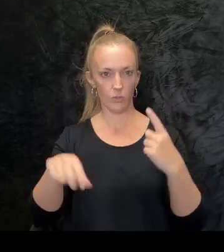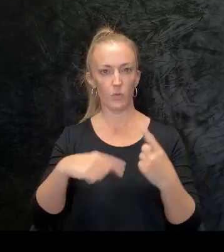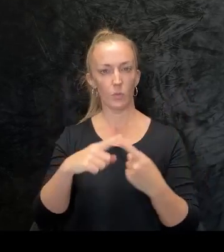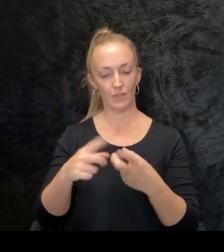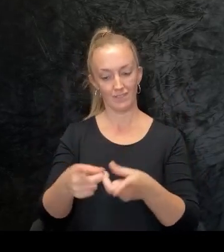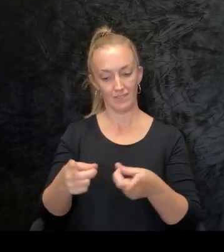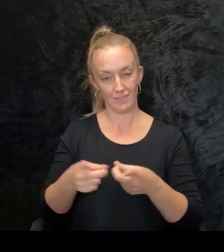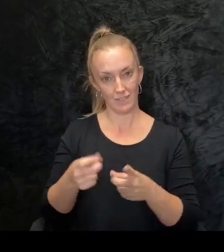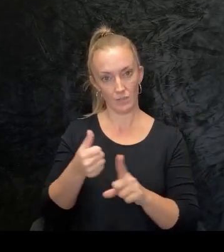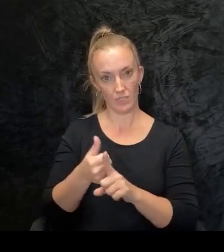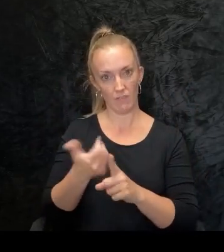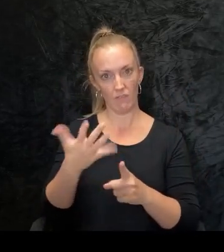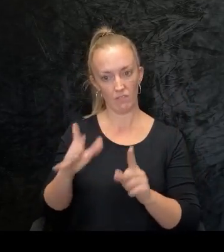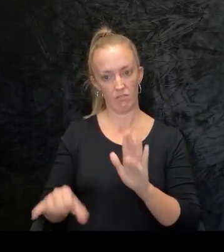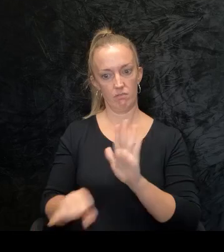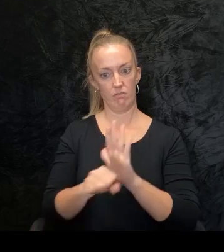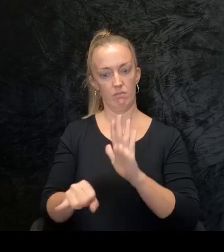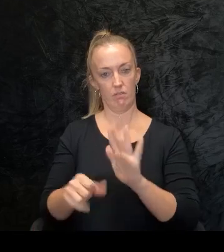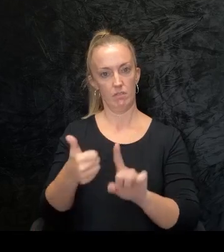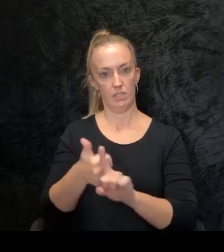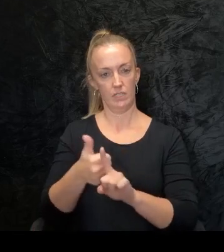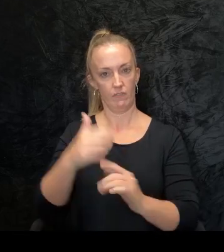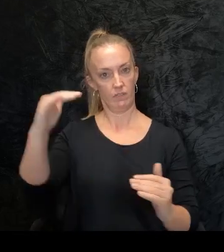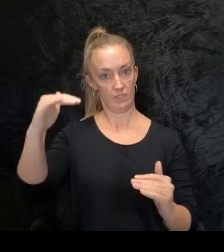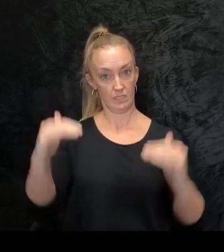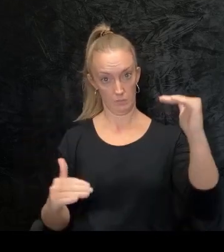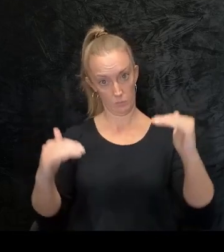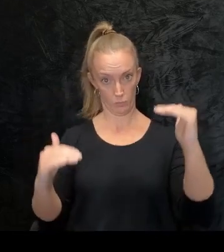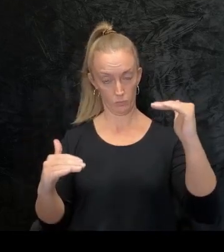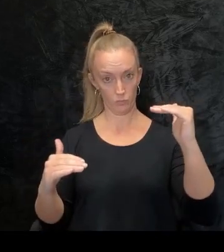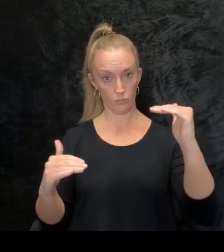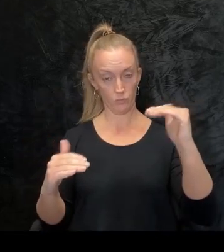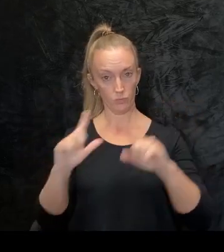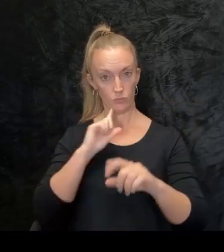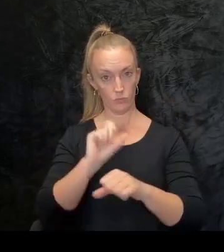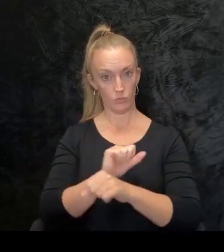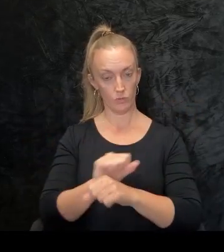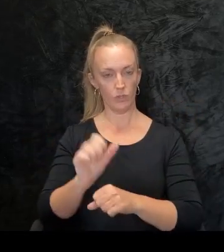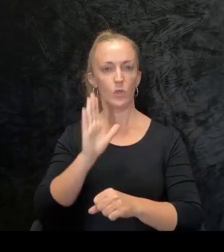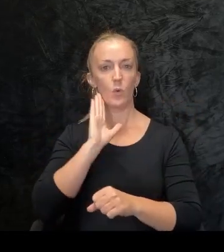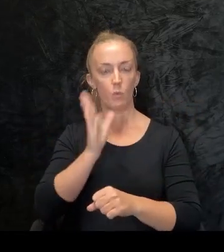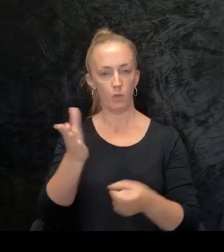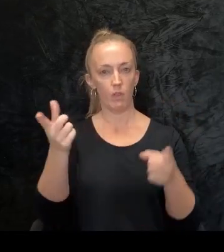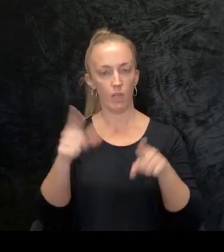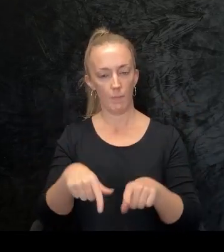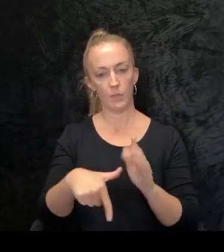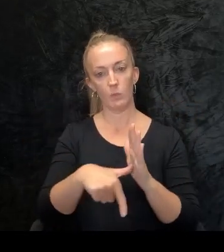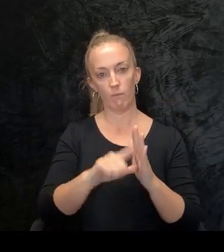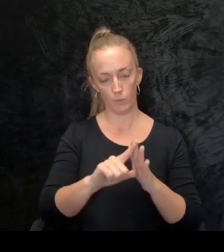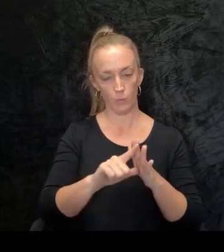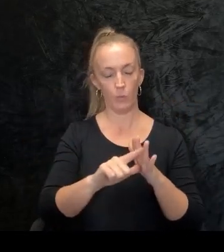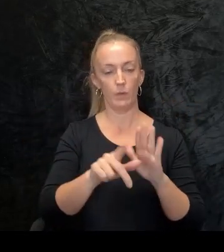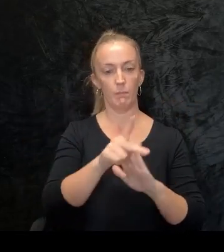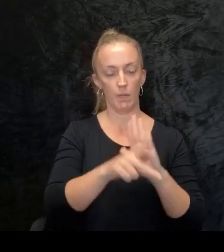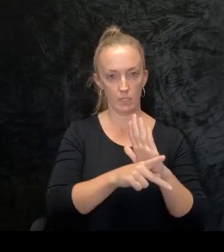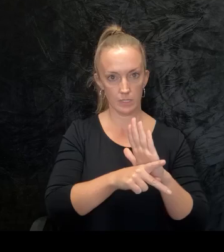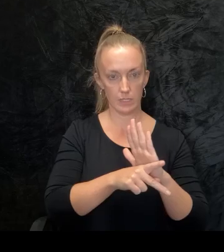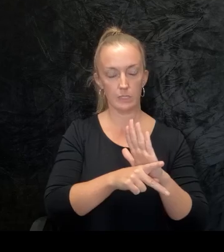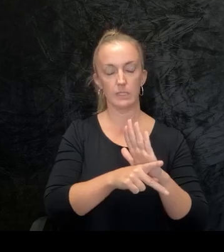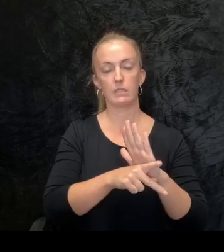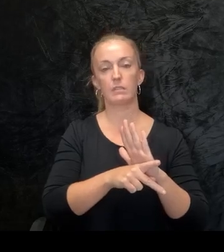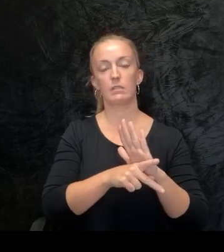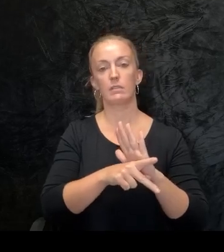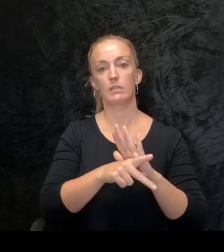district is identified as being disproportionate, there will be a review of policies, procedures, and practices